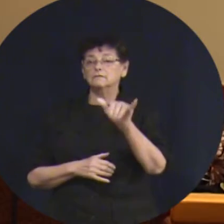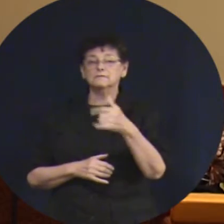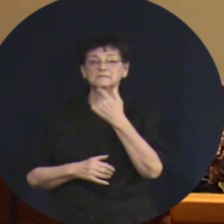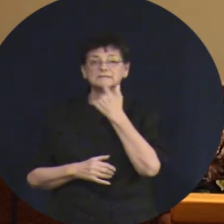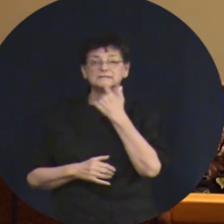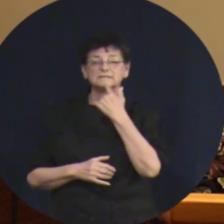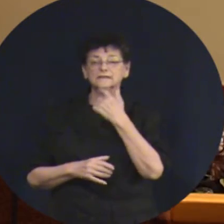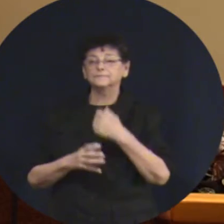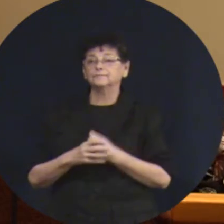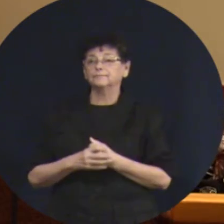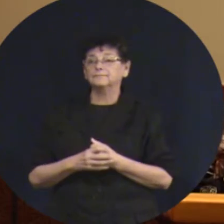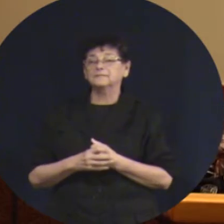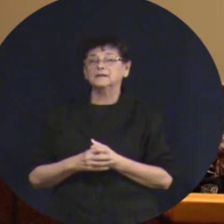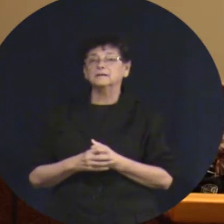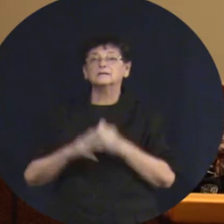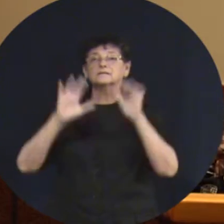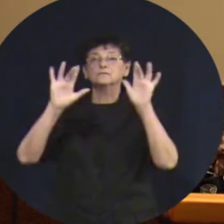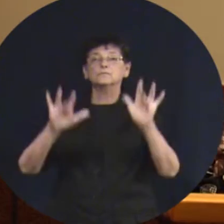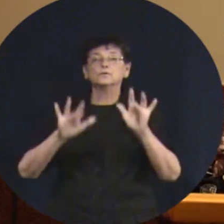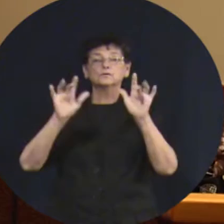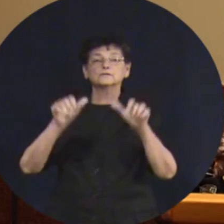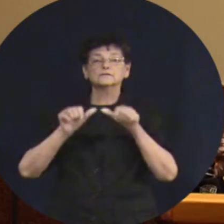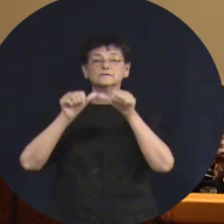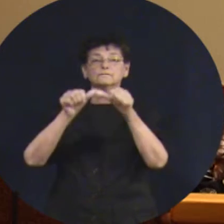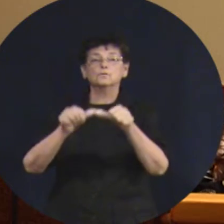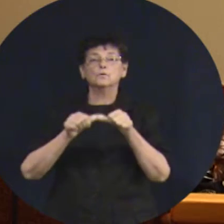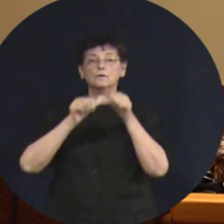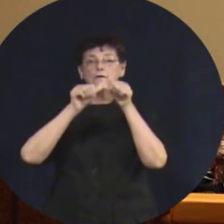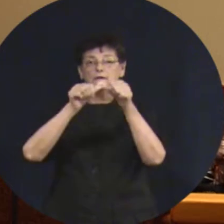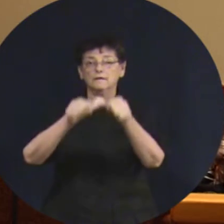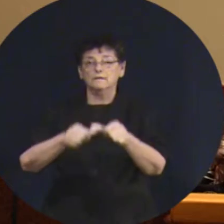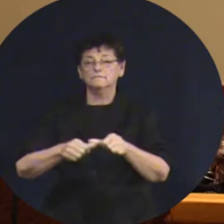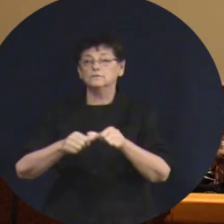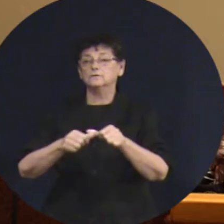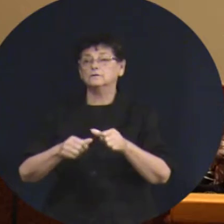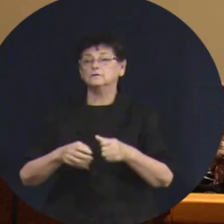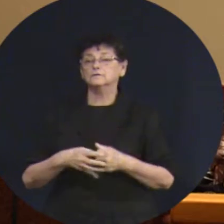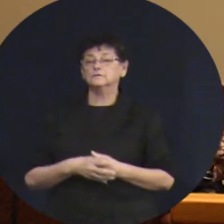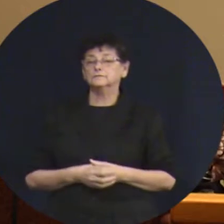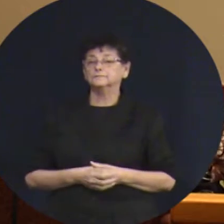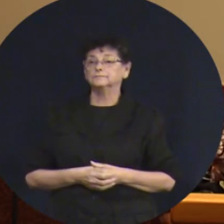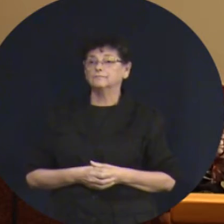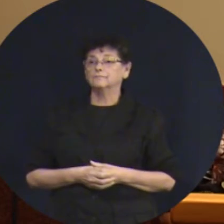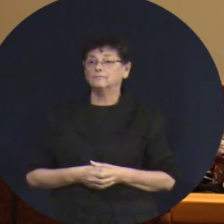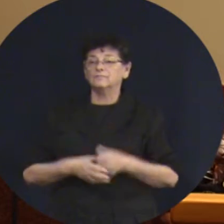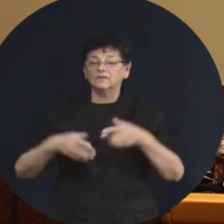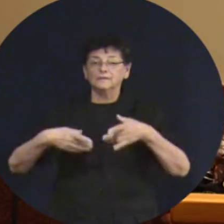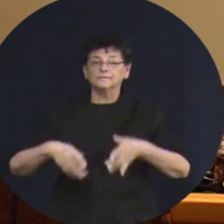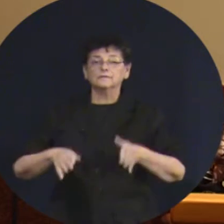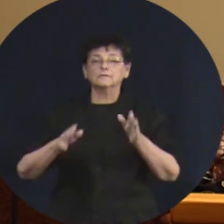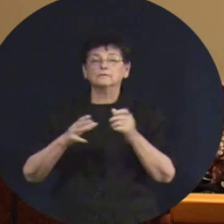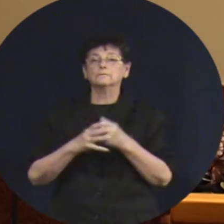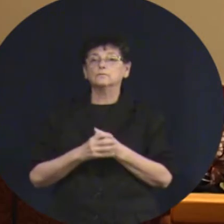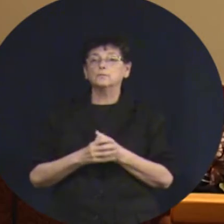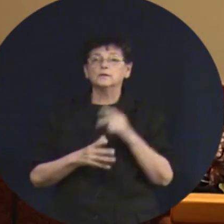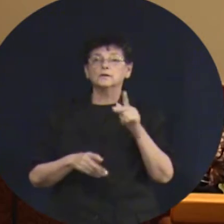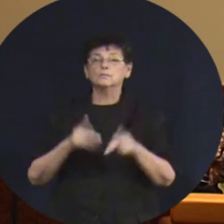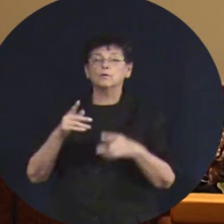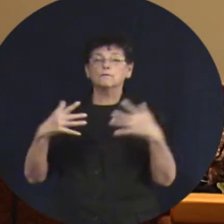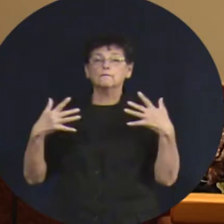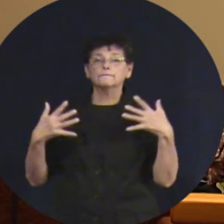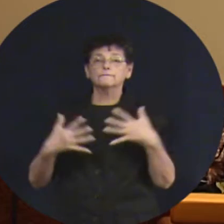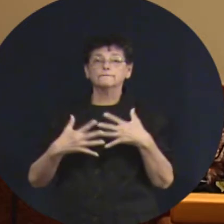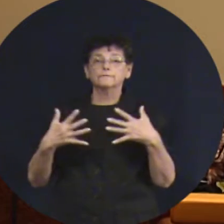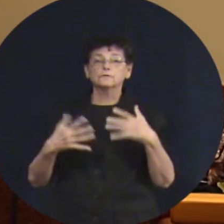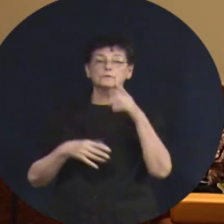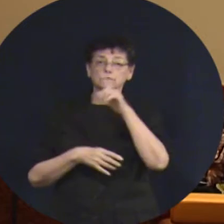say, his mercy endures forever. Let those who fear